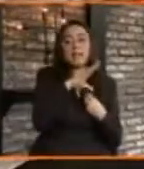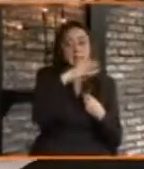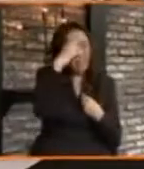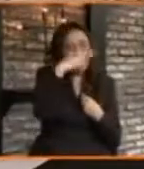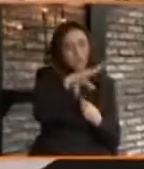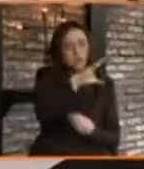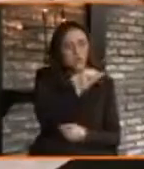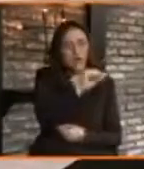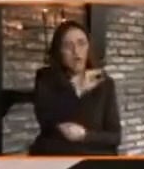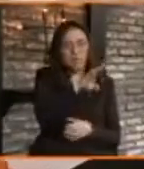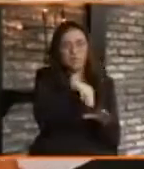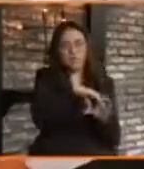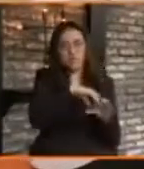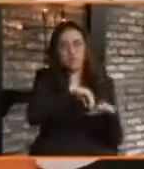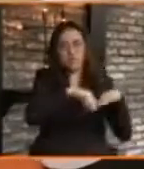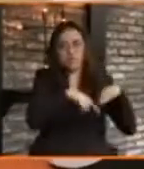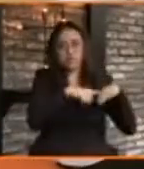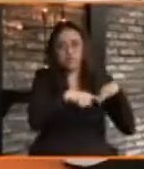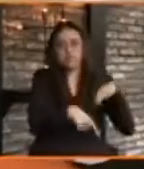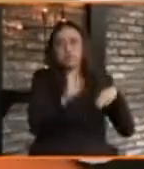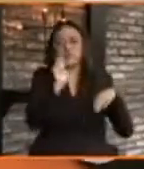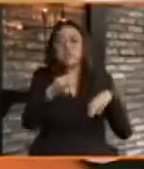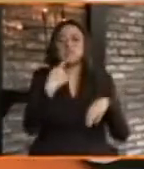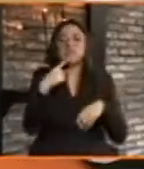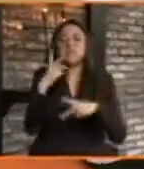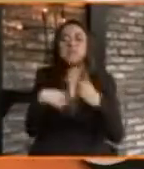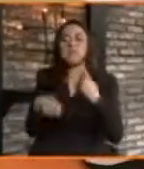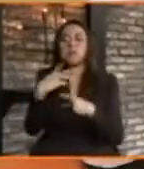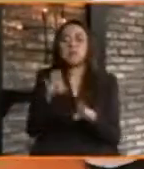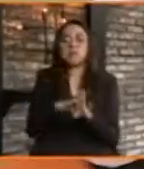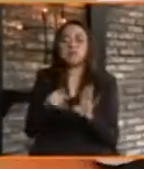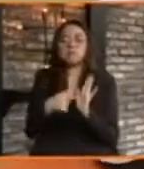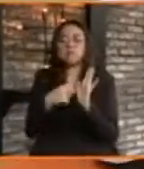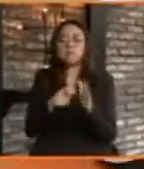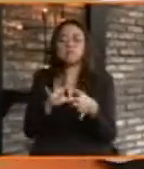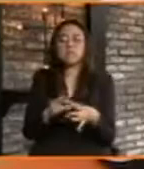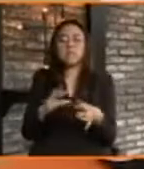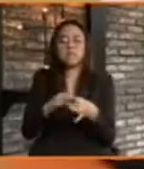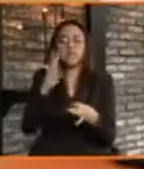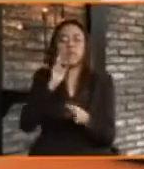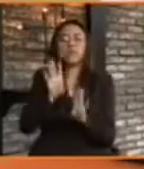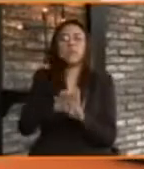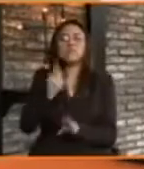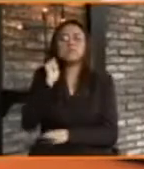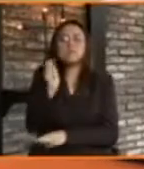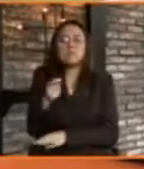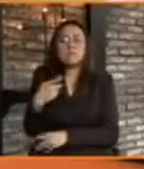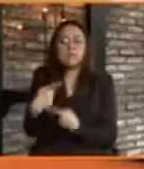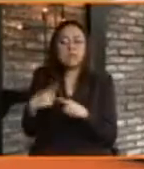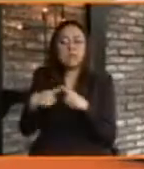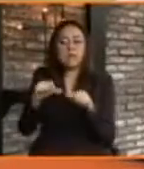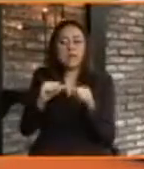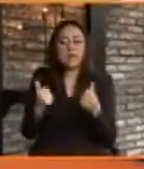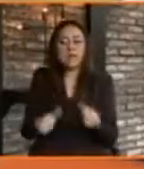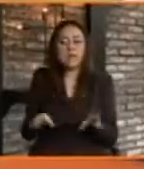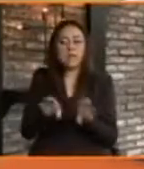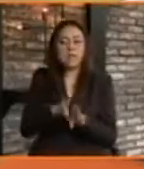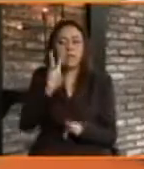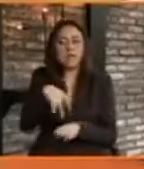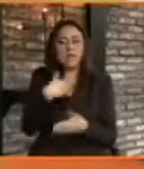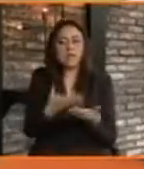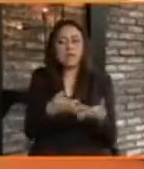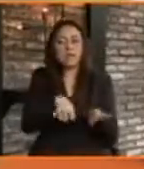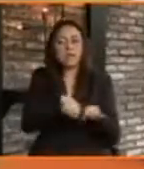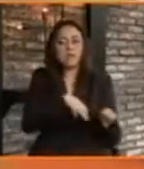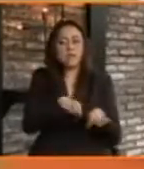aquí detrás de mí. Can you tell us a little bit more about Unsettled, about this art from Sonia? Yes, Sonia's